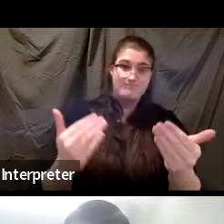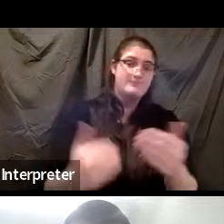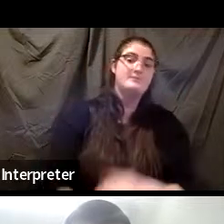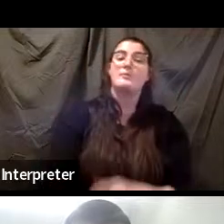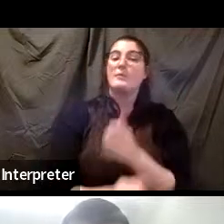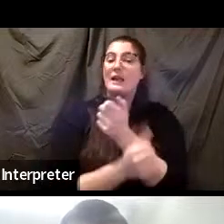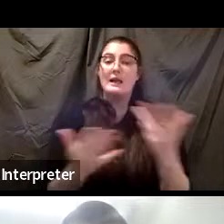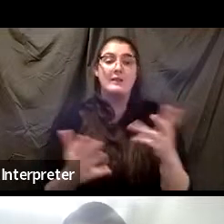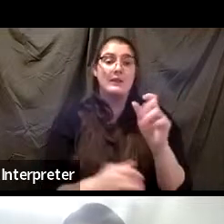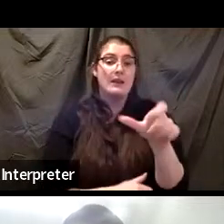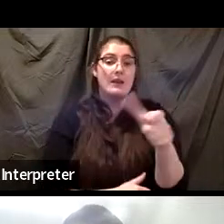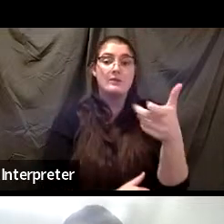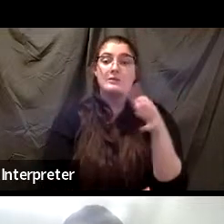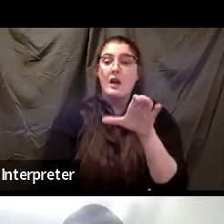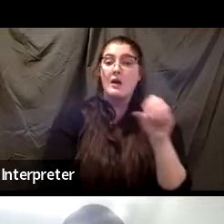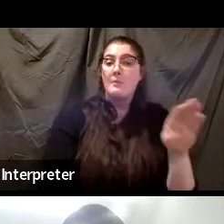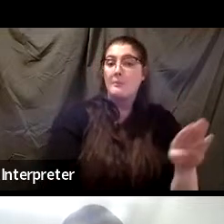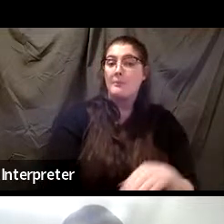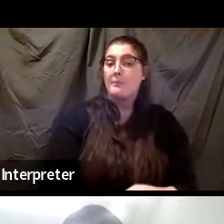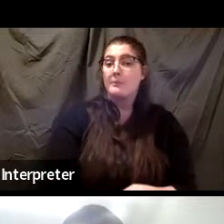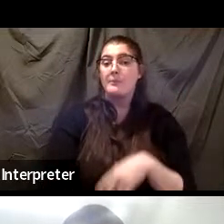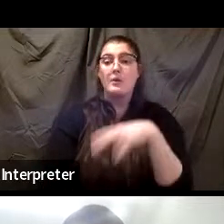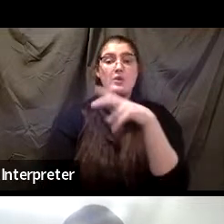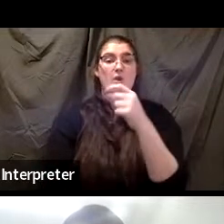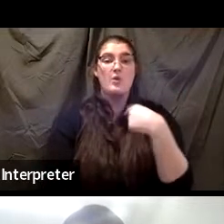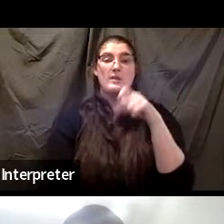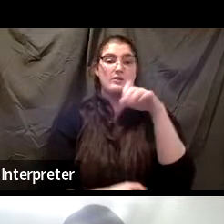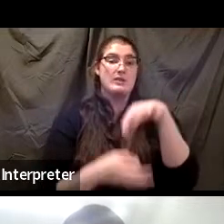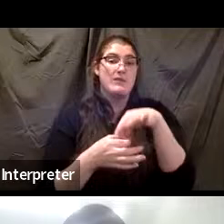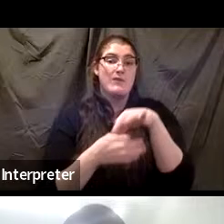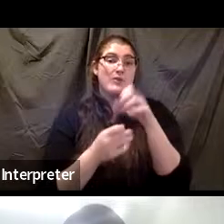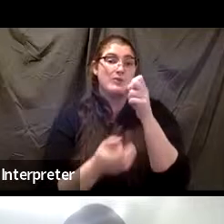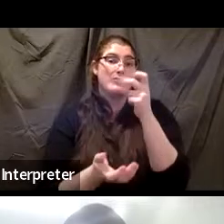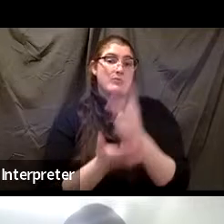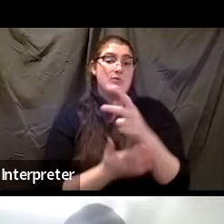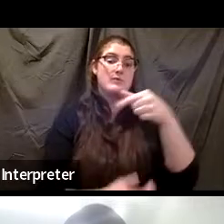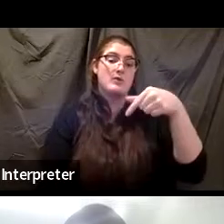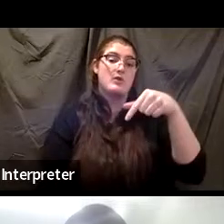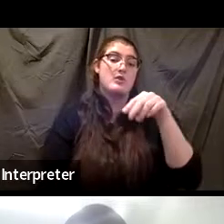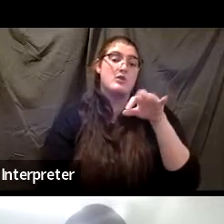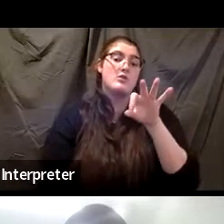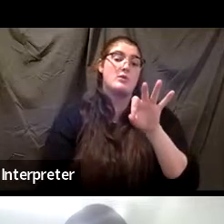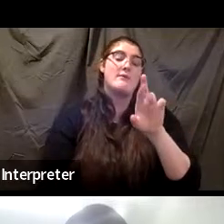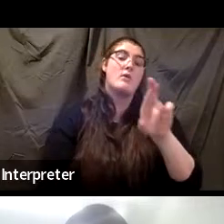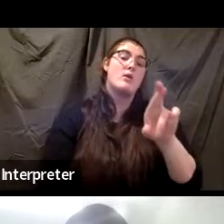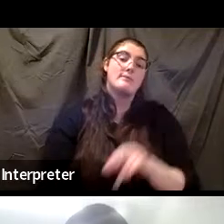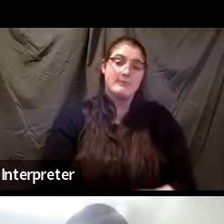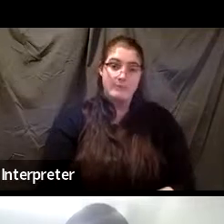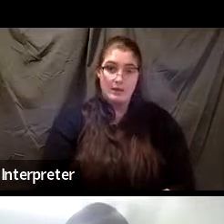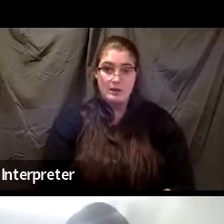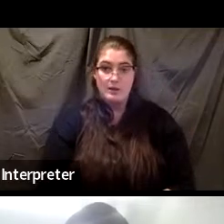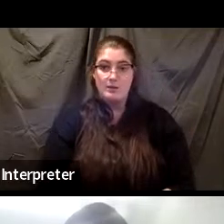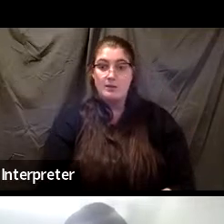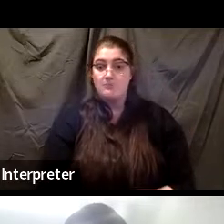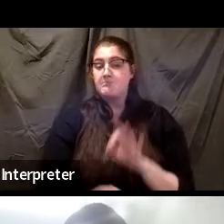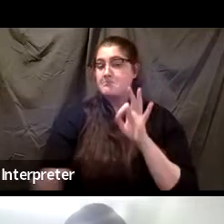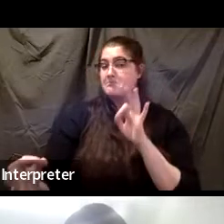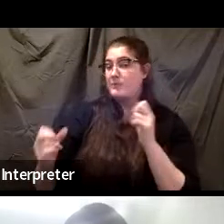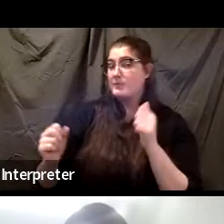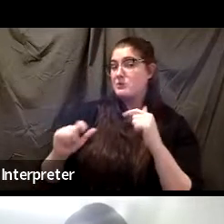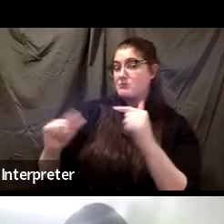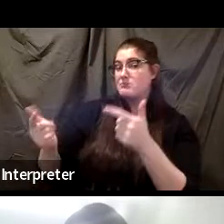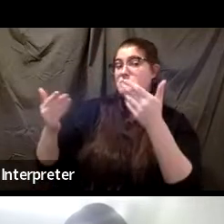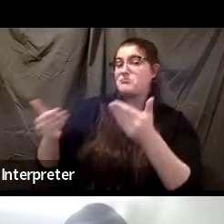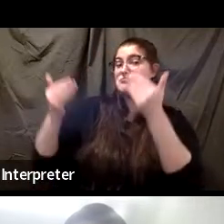else, Commissioner Cobb? No, we just have to take a vote to approve the QFR. Perfect. Can you put the motion on the floor?